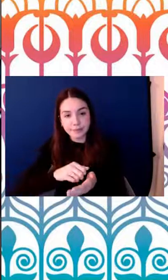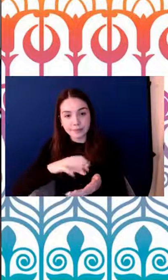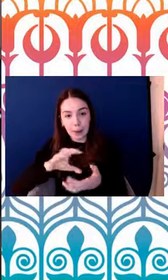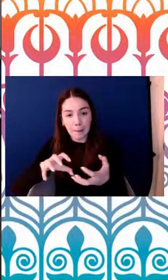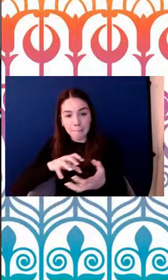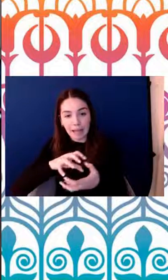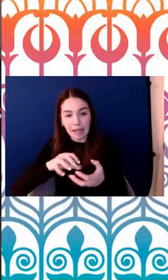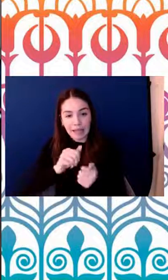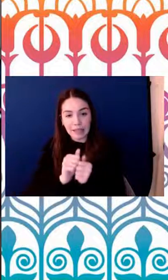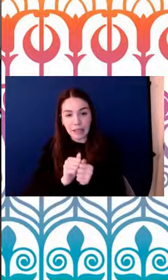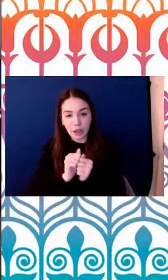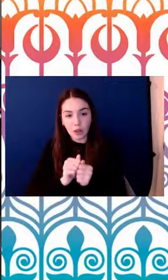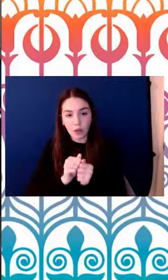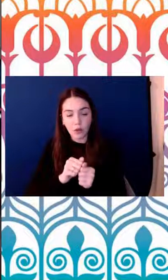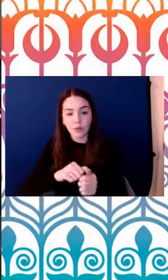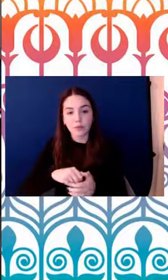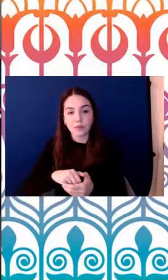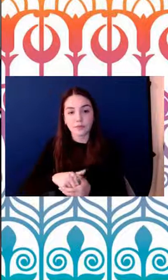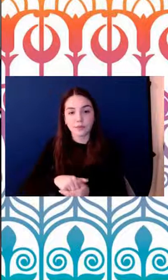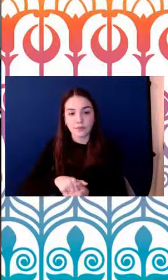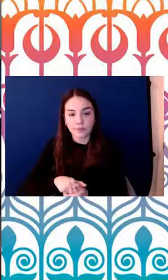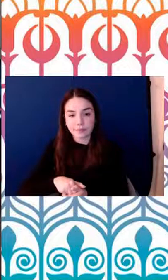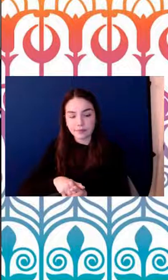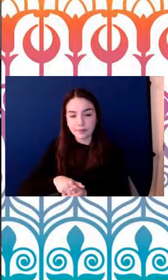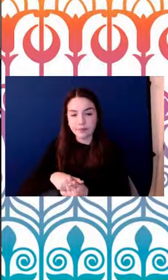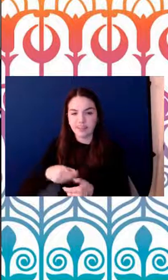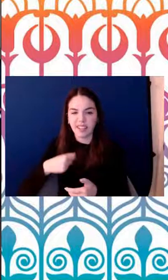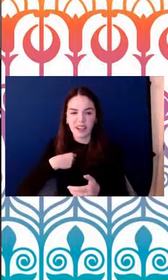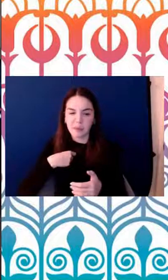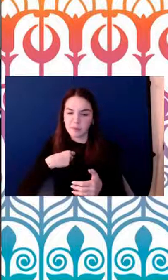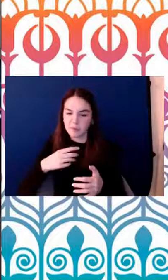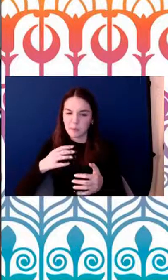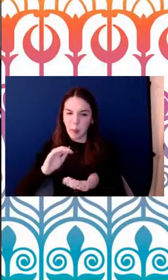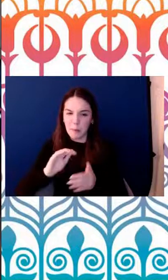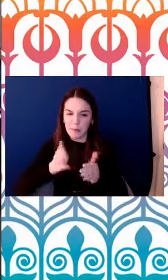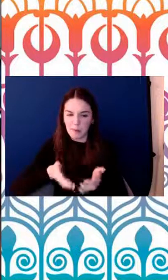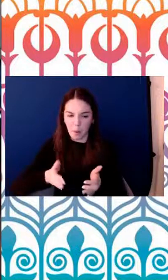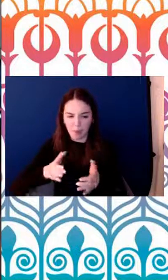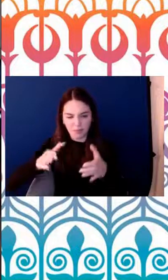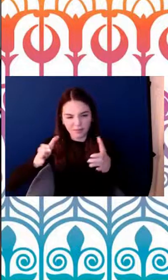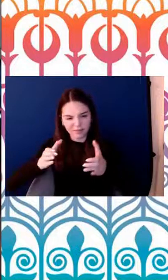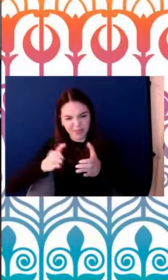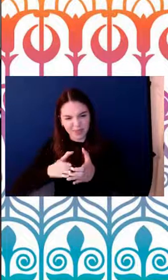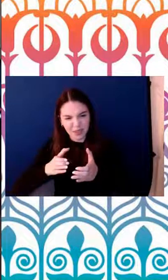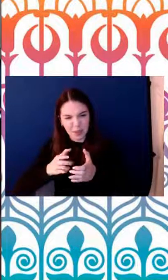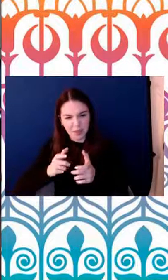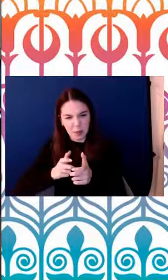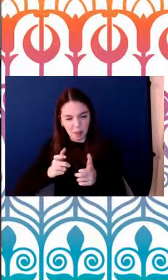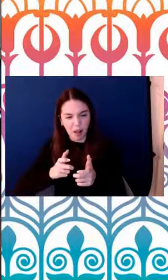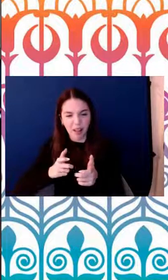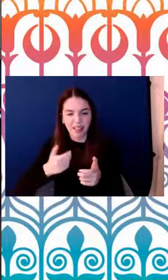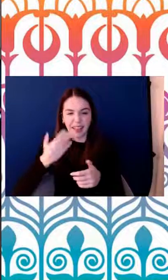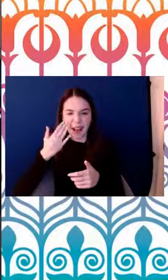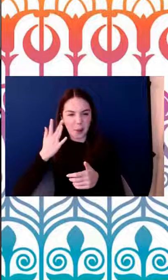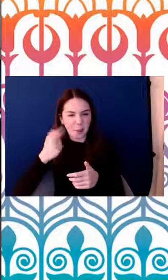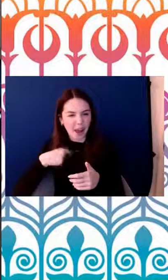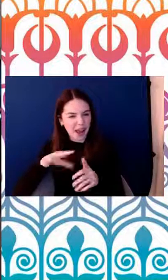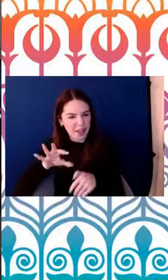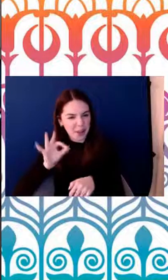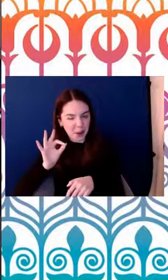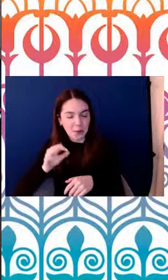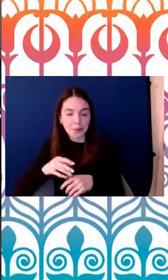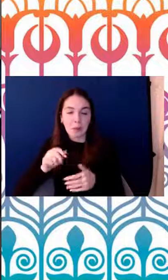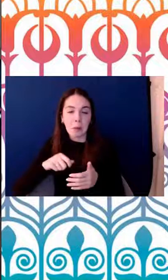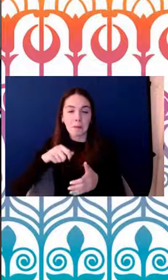small bowls for small avocados. Then we want to mix it and it falls out. So I do that every time. I've been cooking forever. So I'm